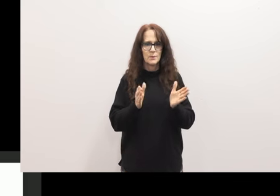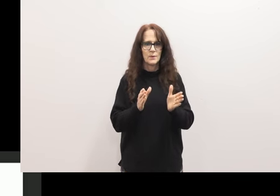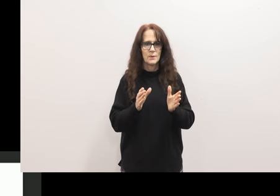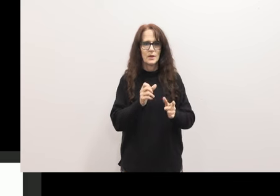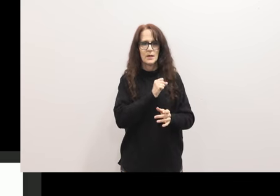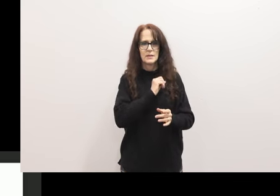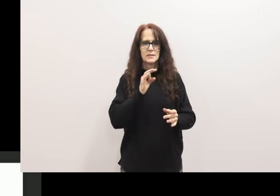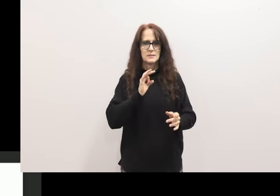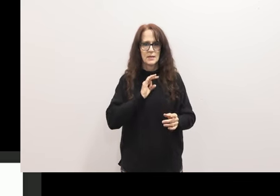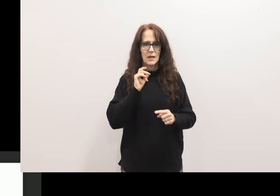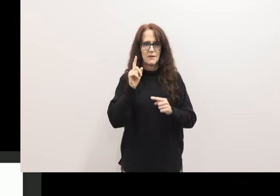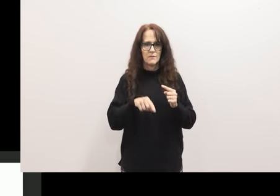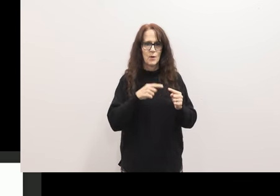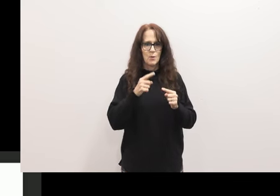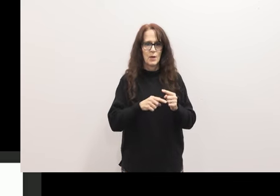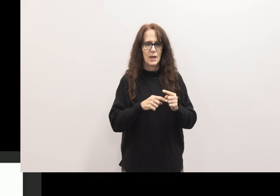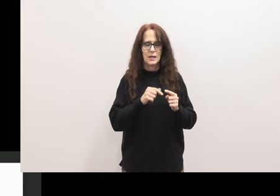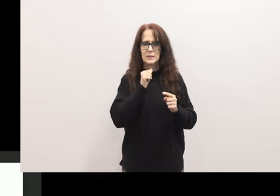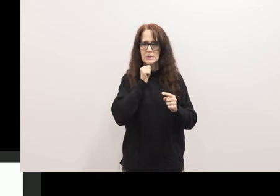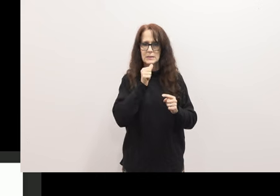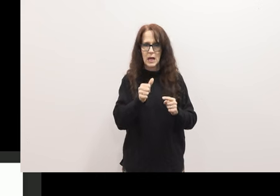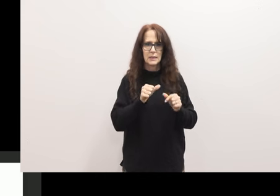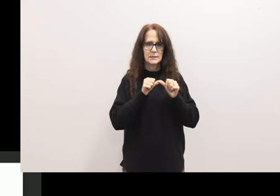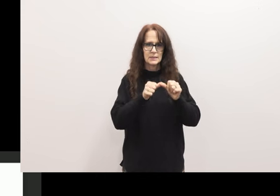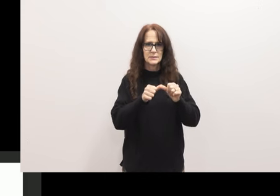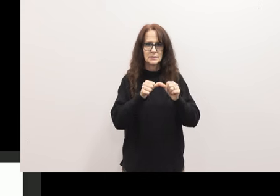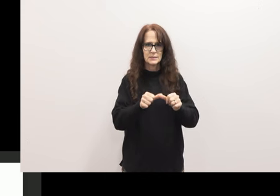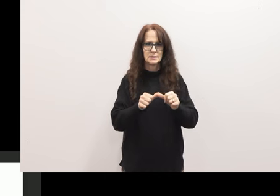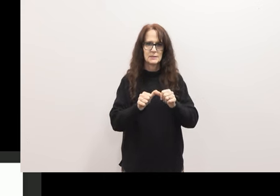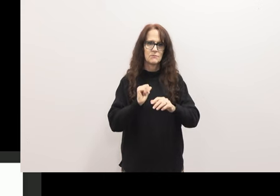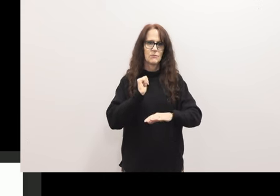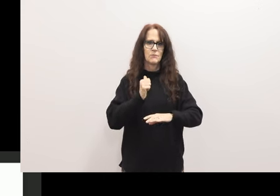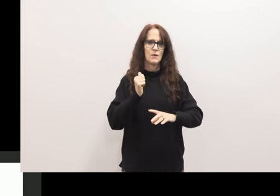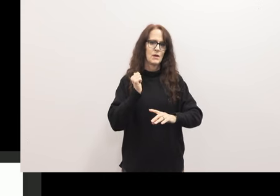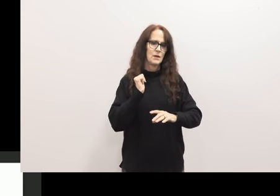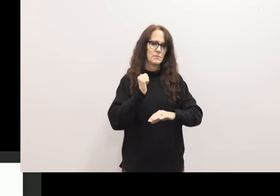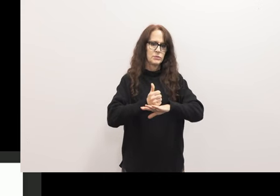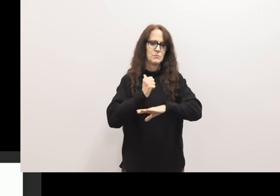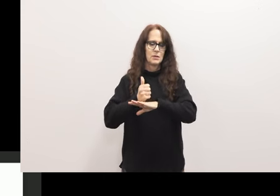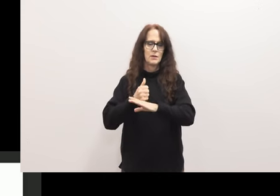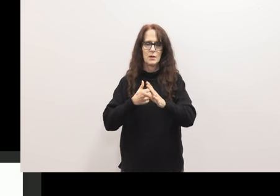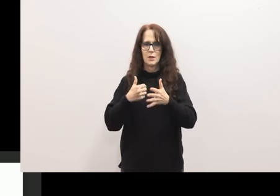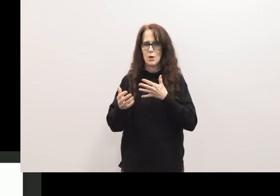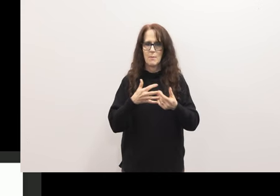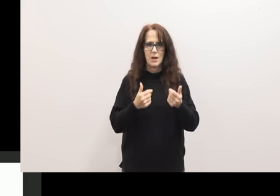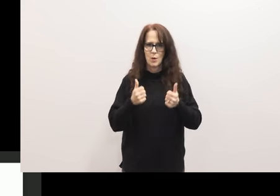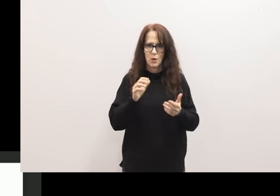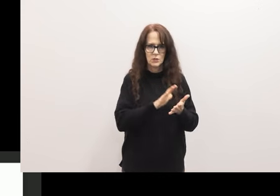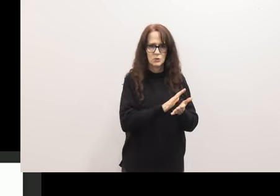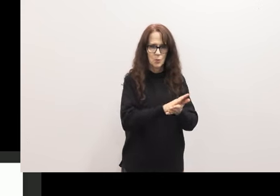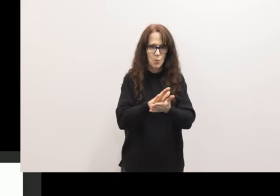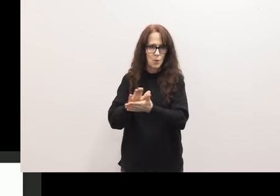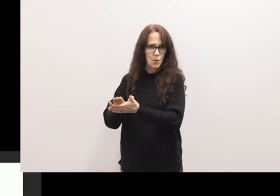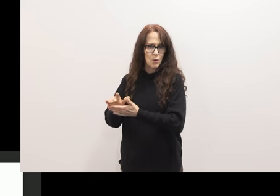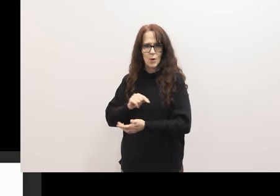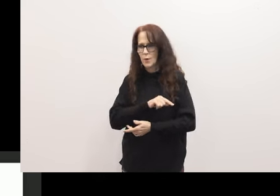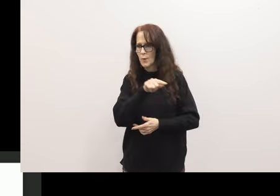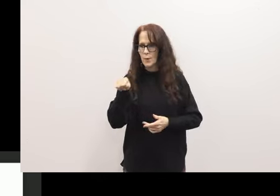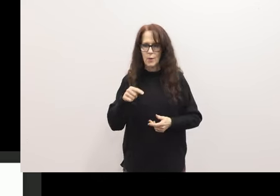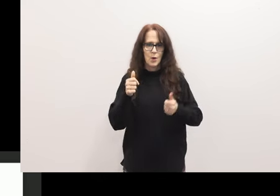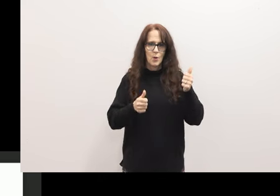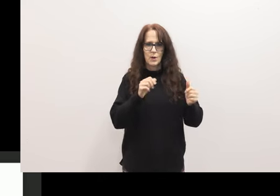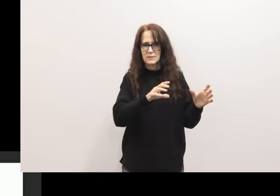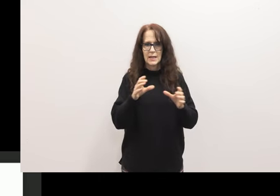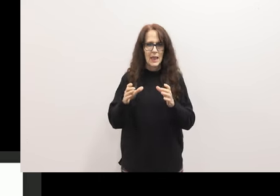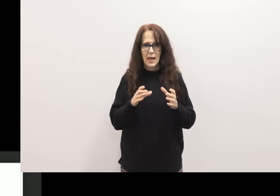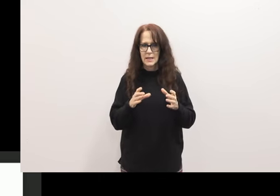when there are inconsistency in implementation in our schools. So no matter which school they go to or which class they